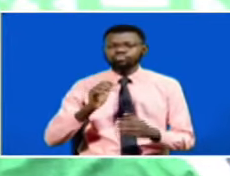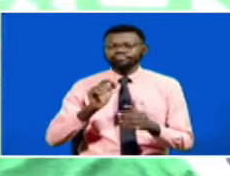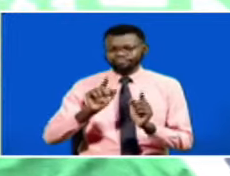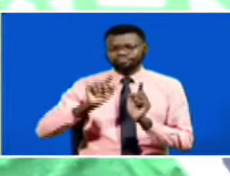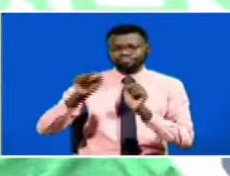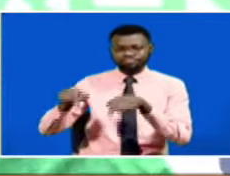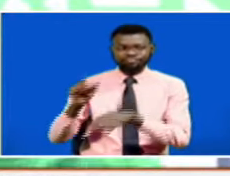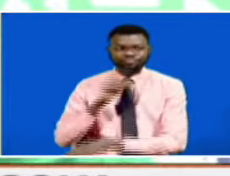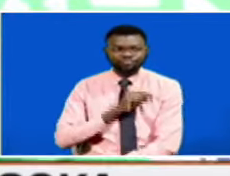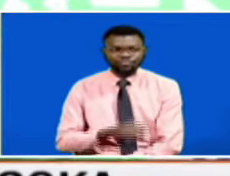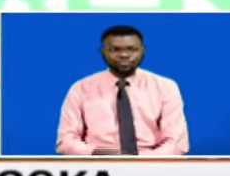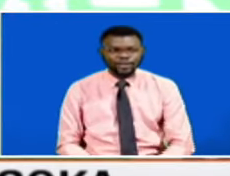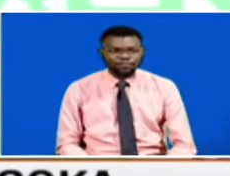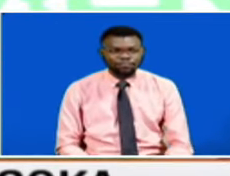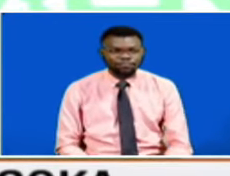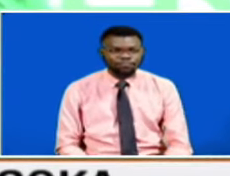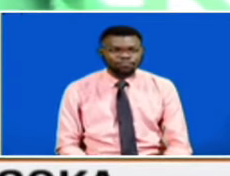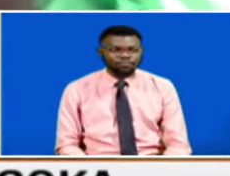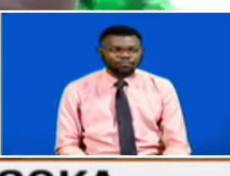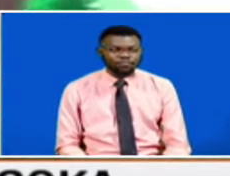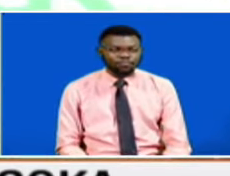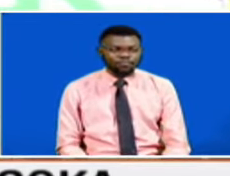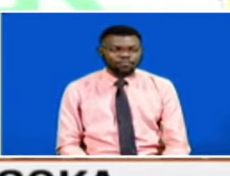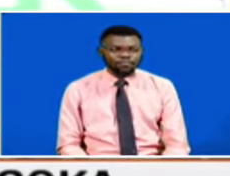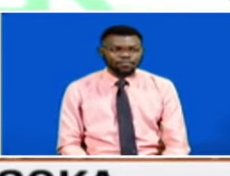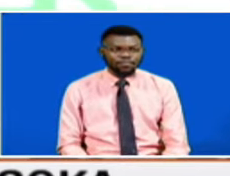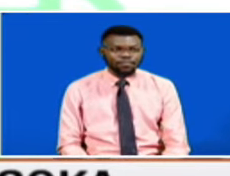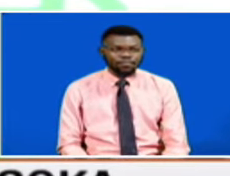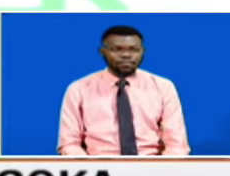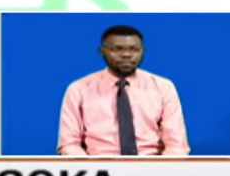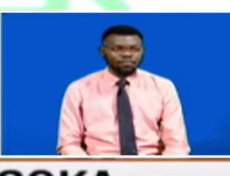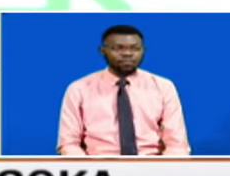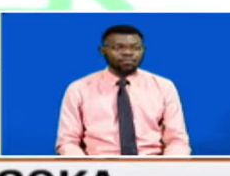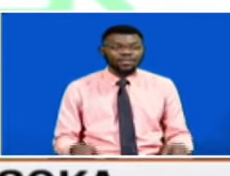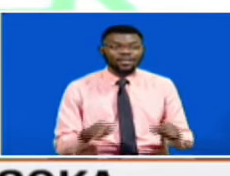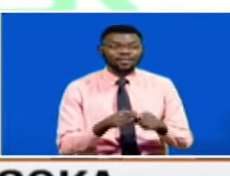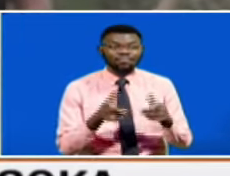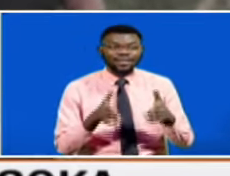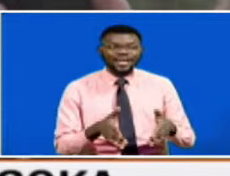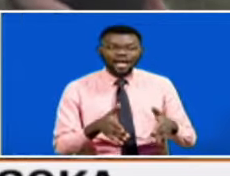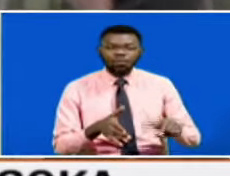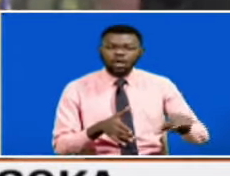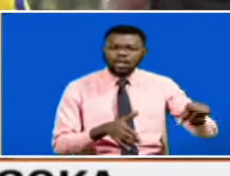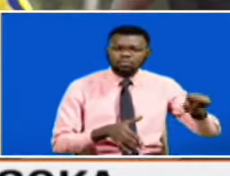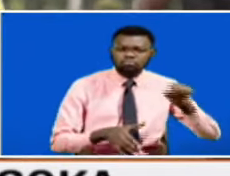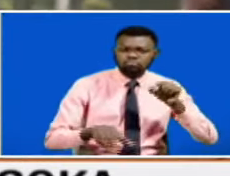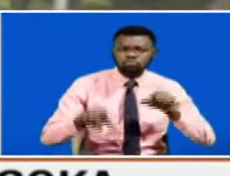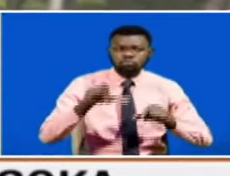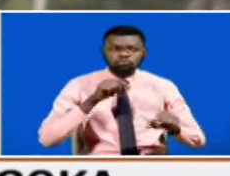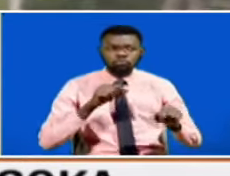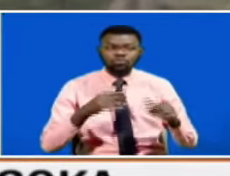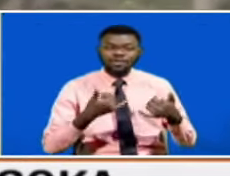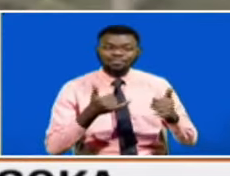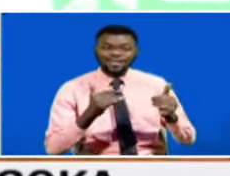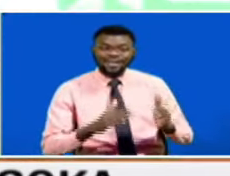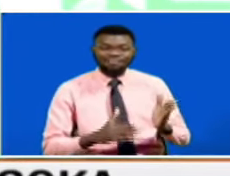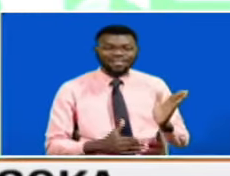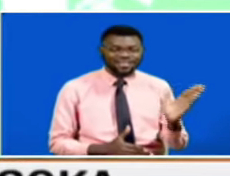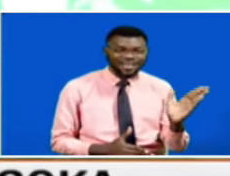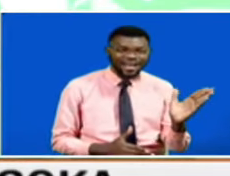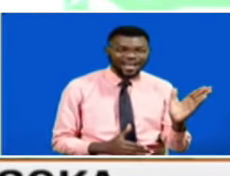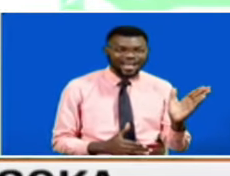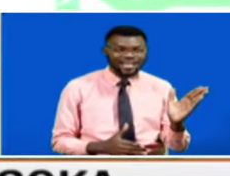The Montevideo Academy, the scouts, they came to see some of our players in Talanta Hela,